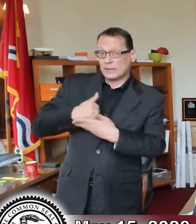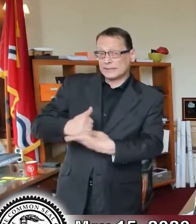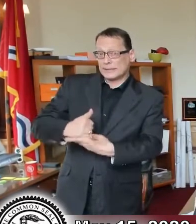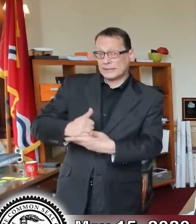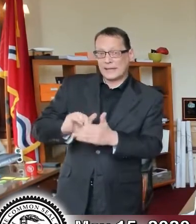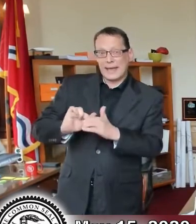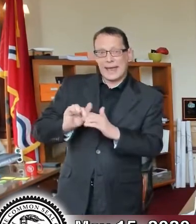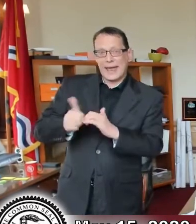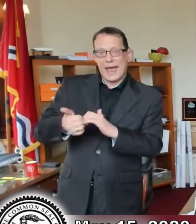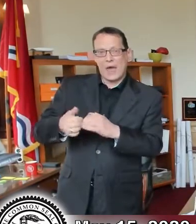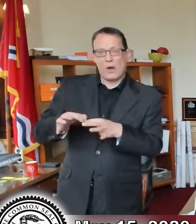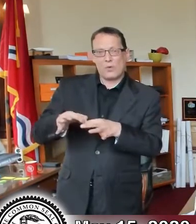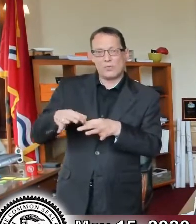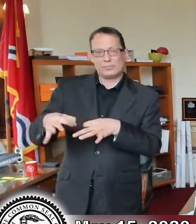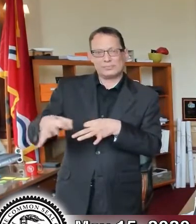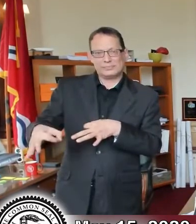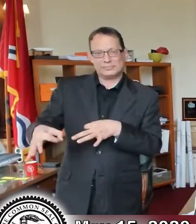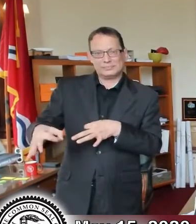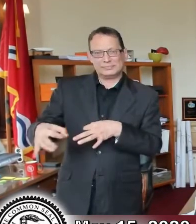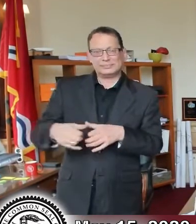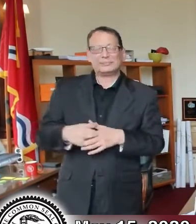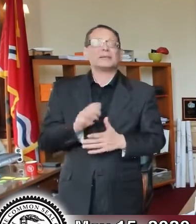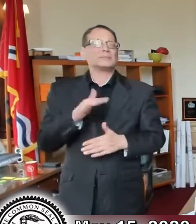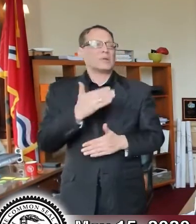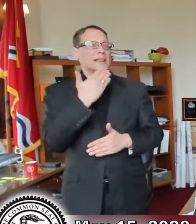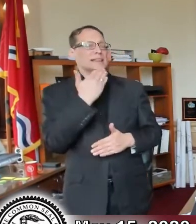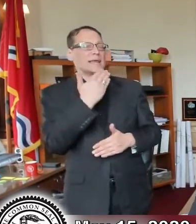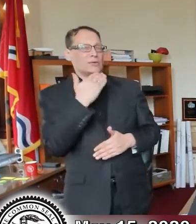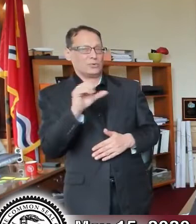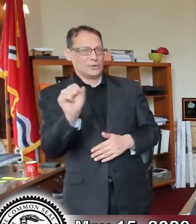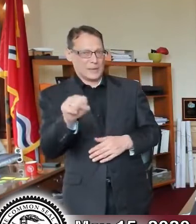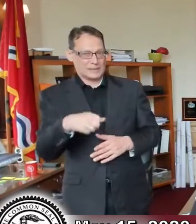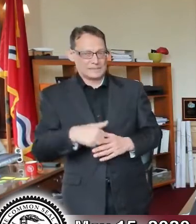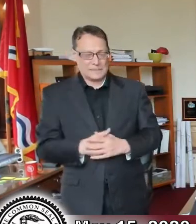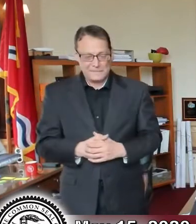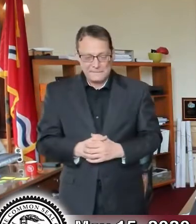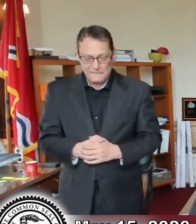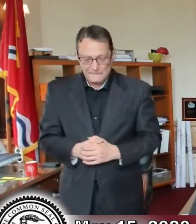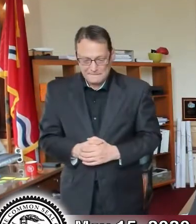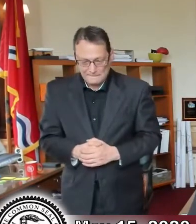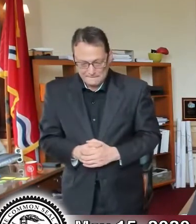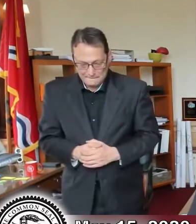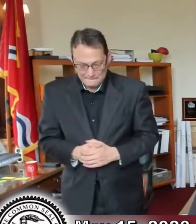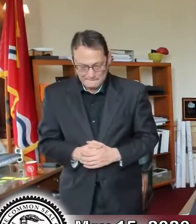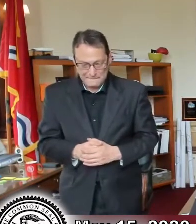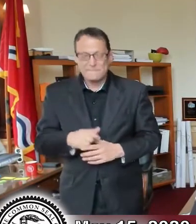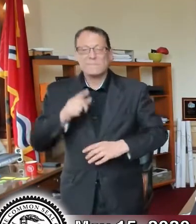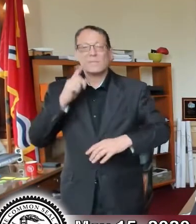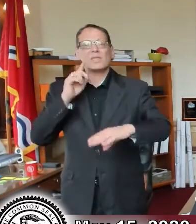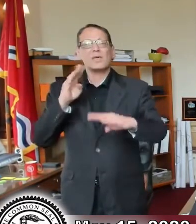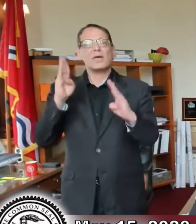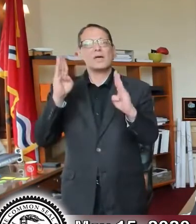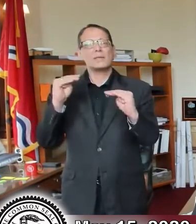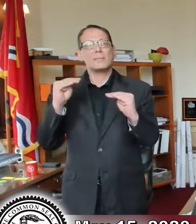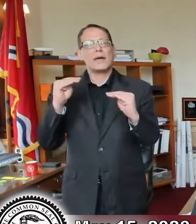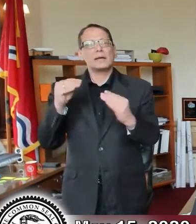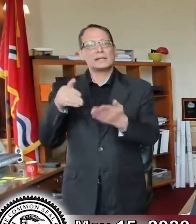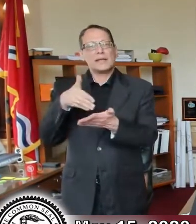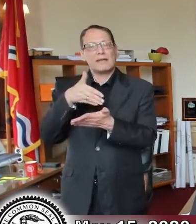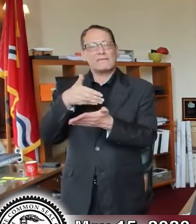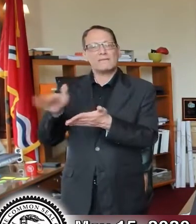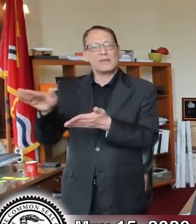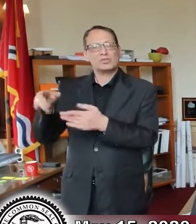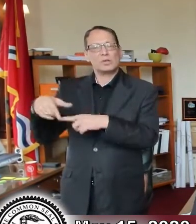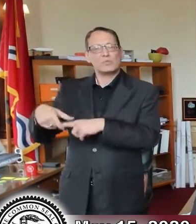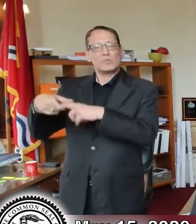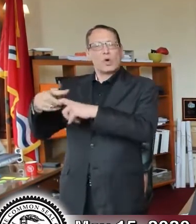extend the eviction moratorium. Thanks for that question. So we expect that the eviction moratorium